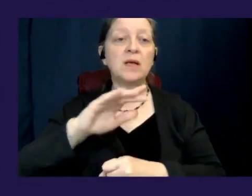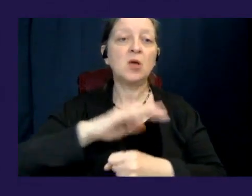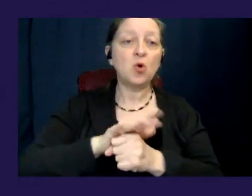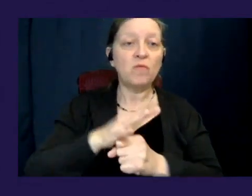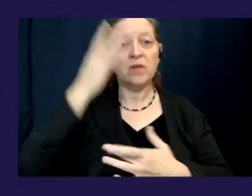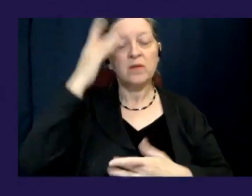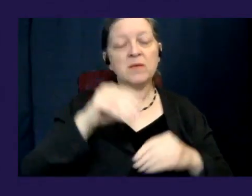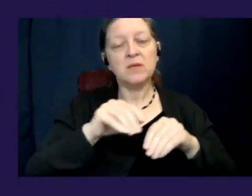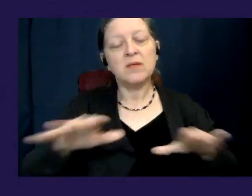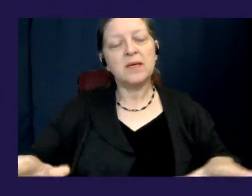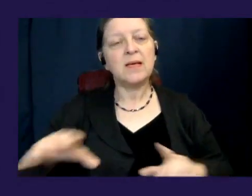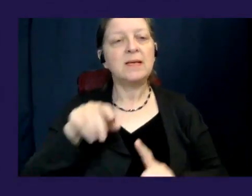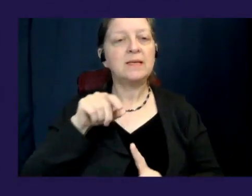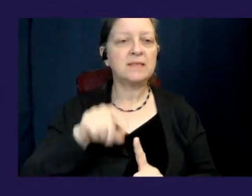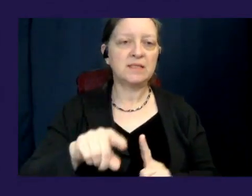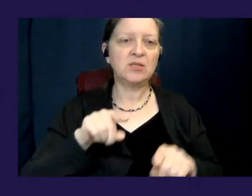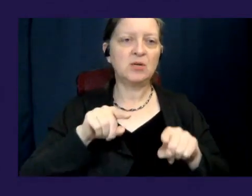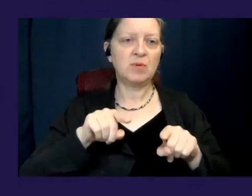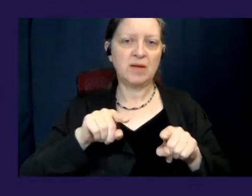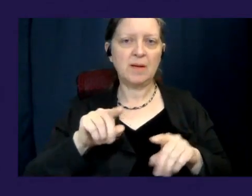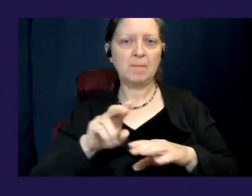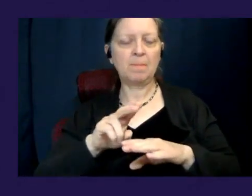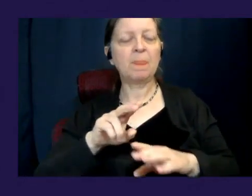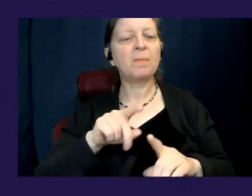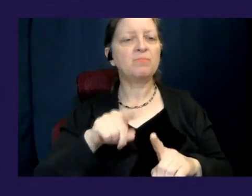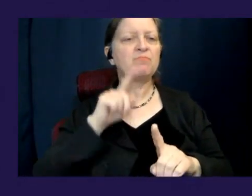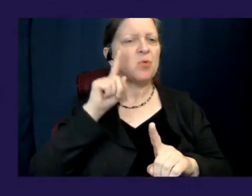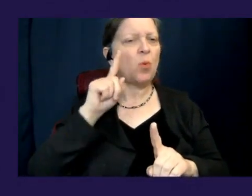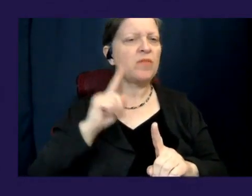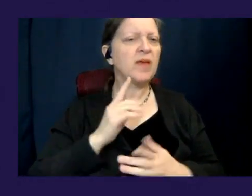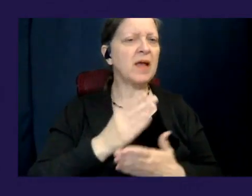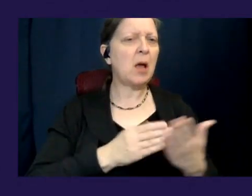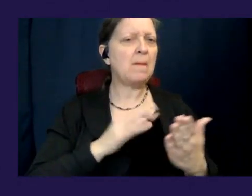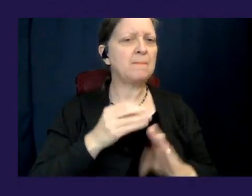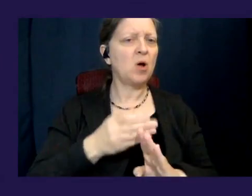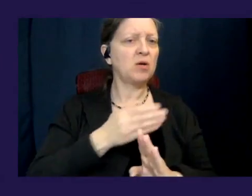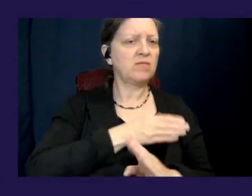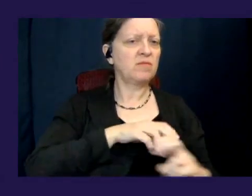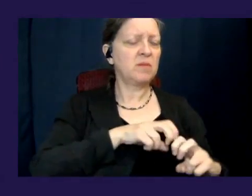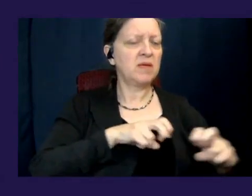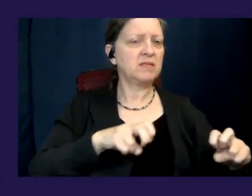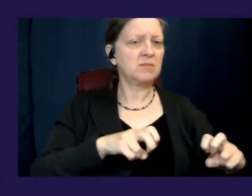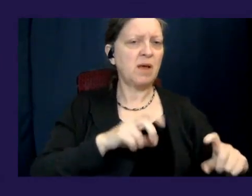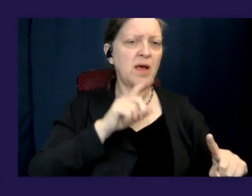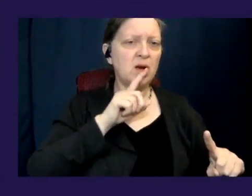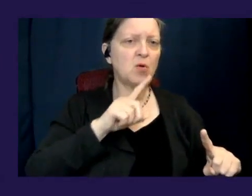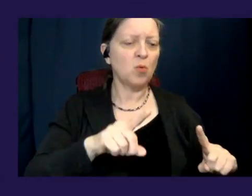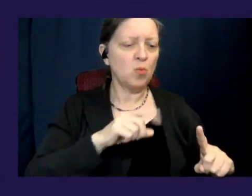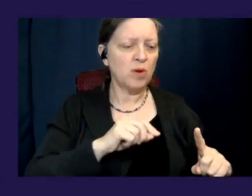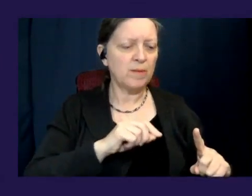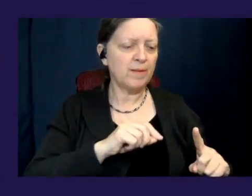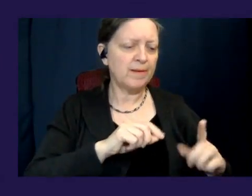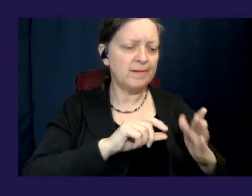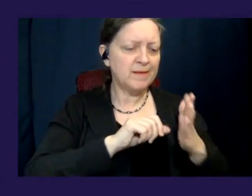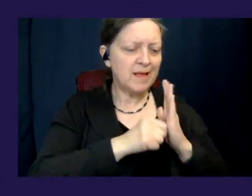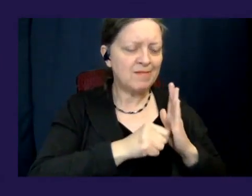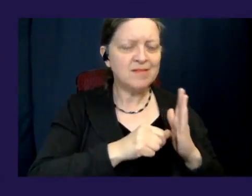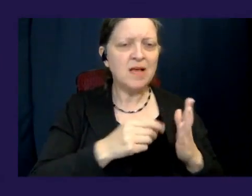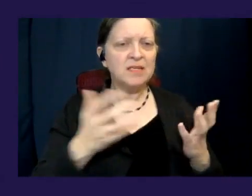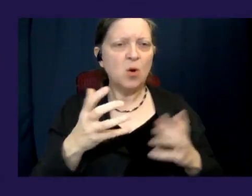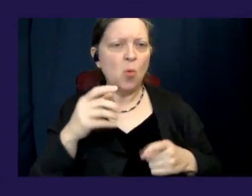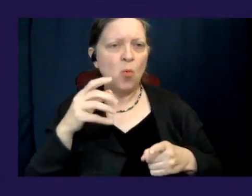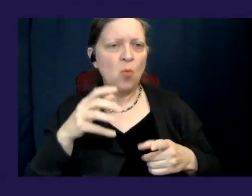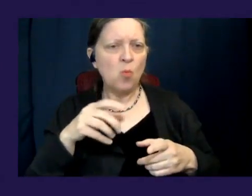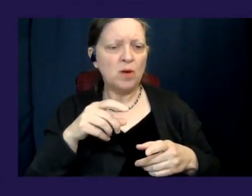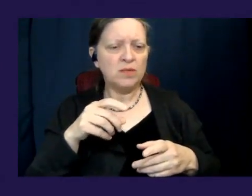Q&A section of the previous panel really highlights what can the hard scientists bring to the table in this conversation. Then we kind of